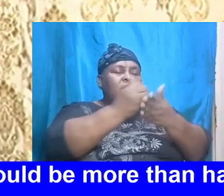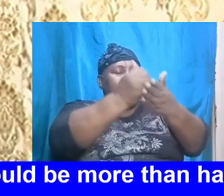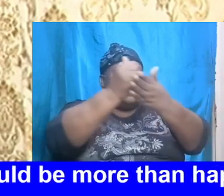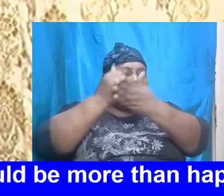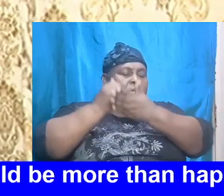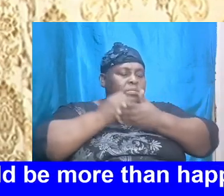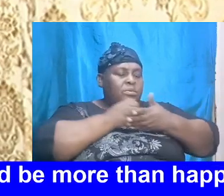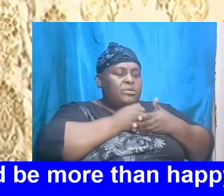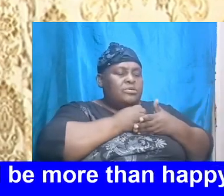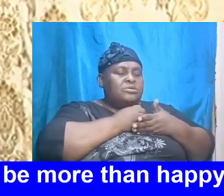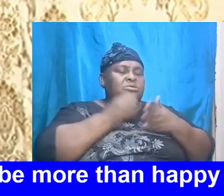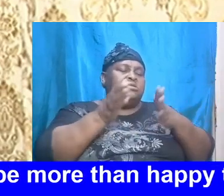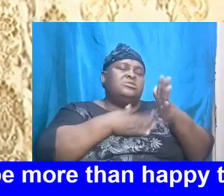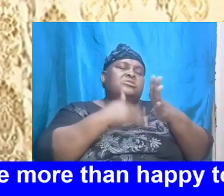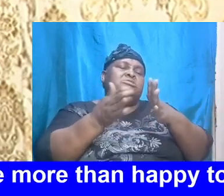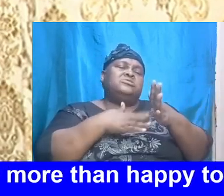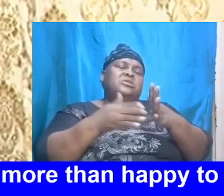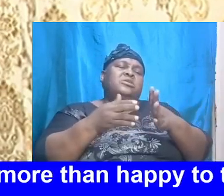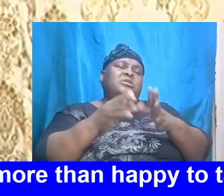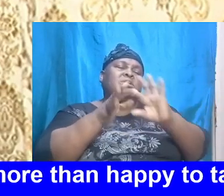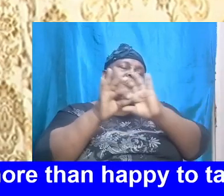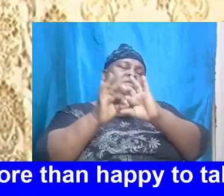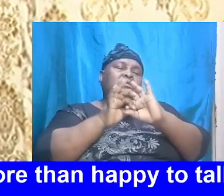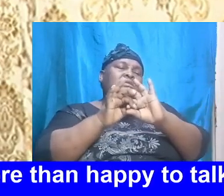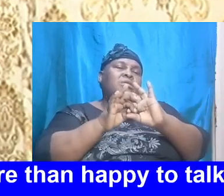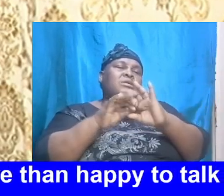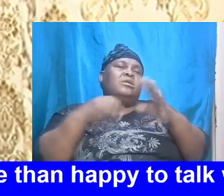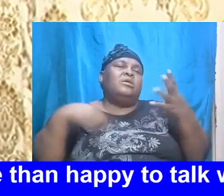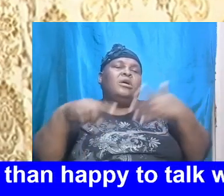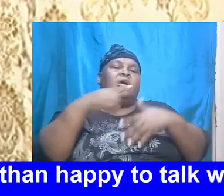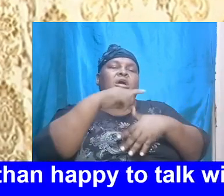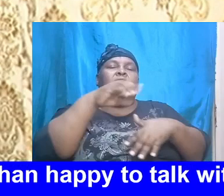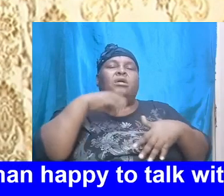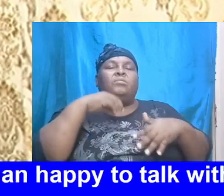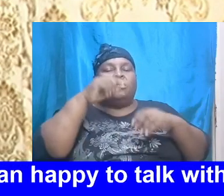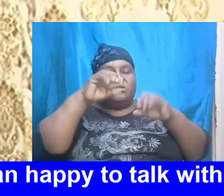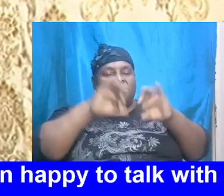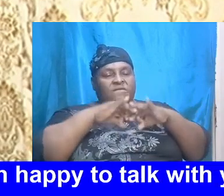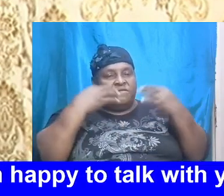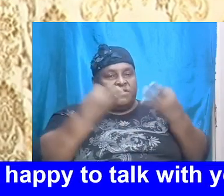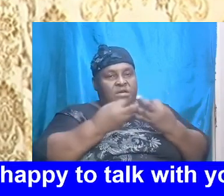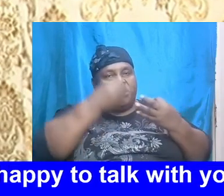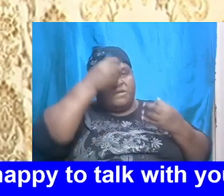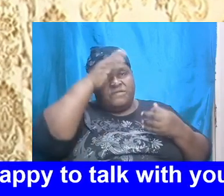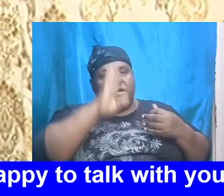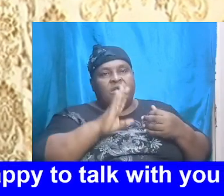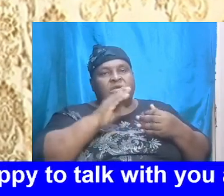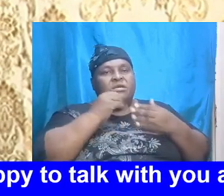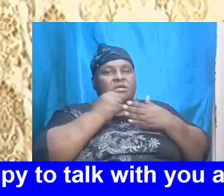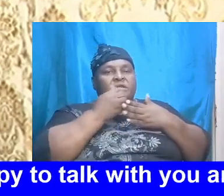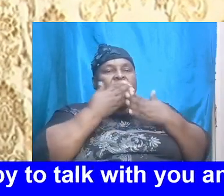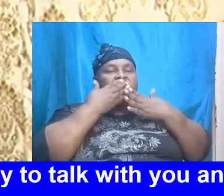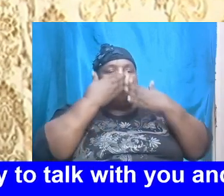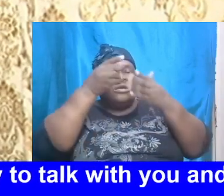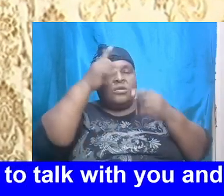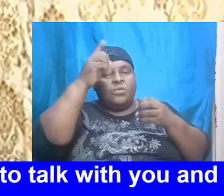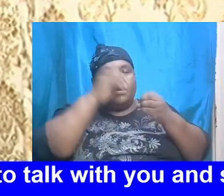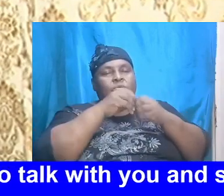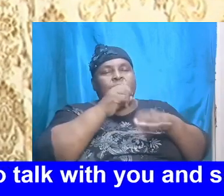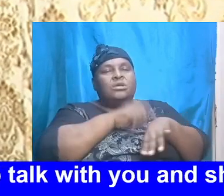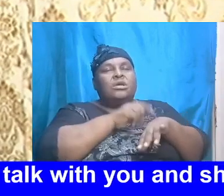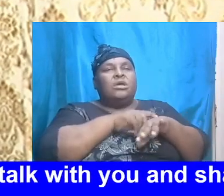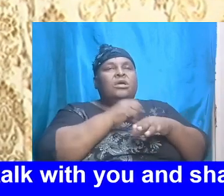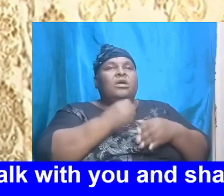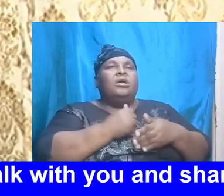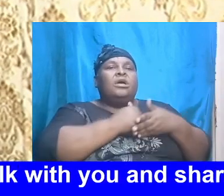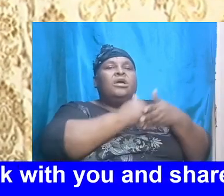of unity. This song of unity among the brethren. We thank you one more time. In the mighty name of Jesus. Help us, Lord, to apply these things